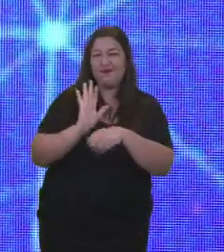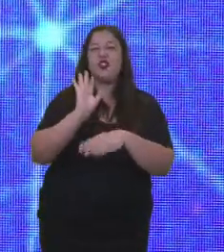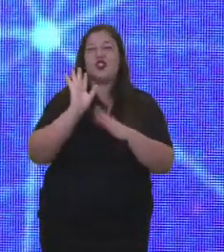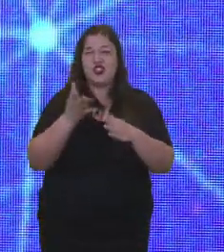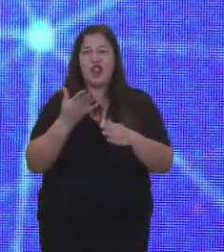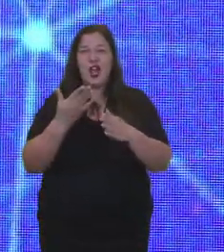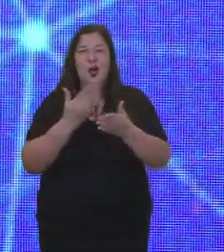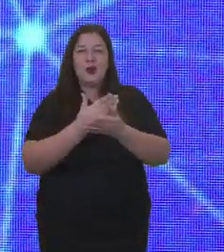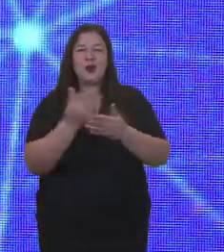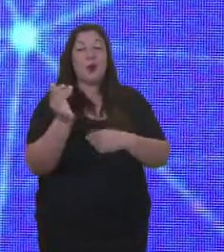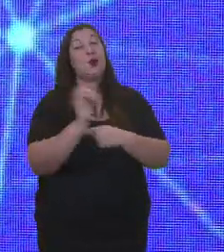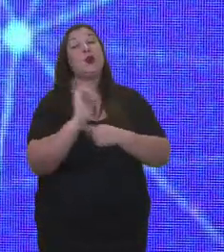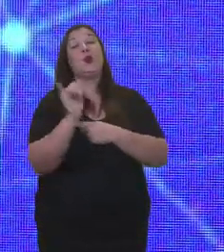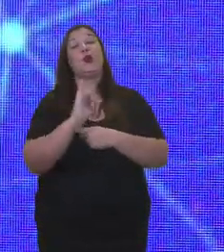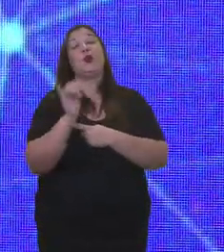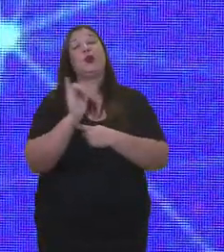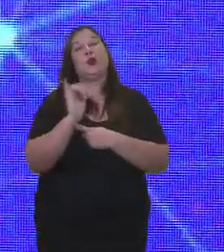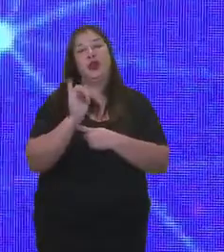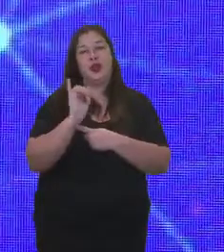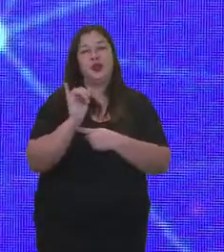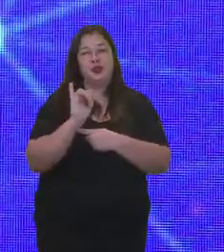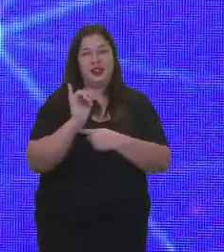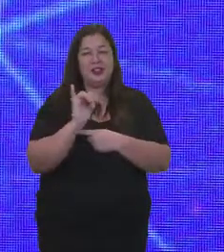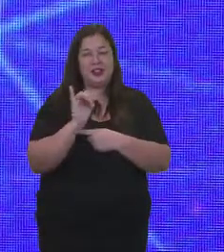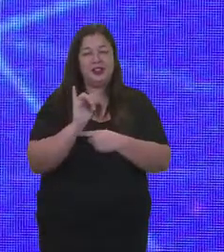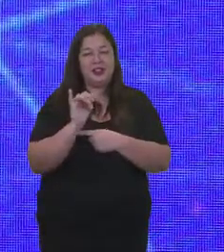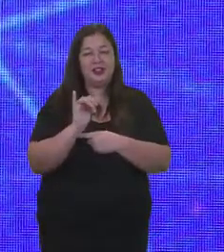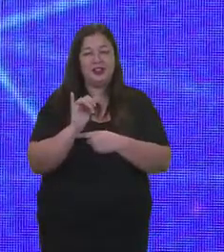empowered, and they all go to YouTube, and